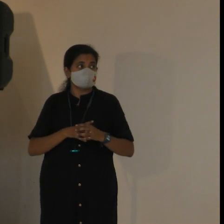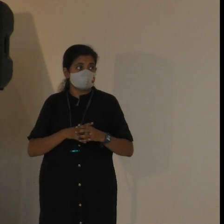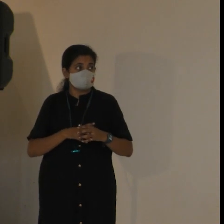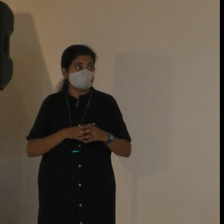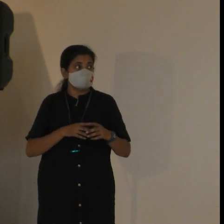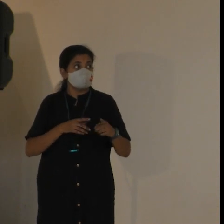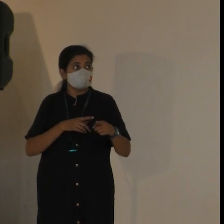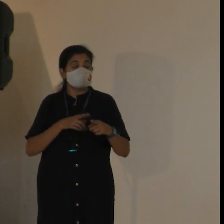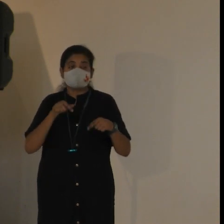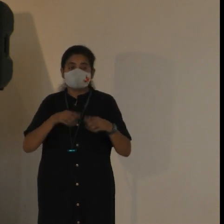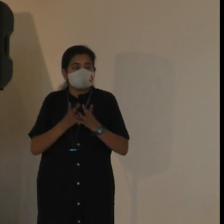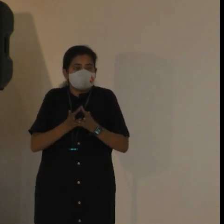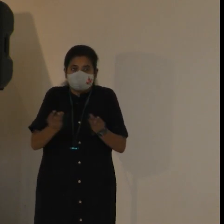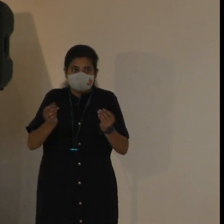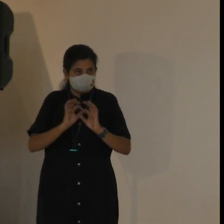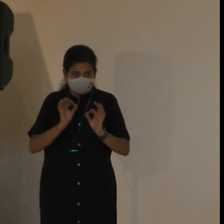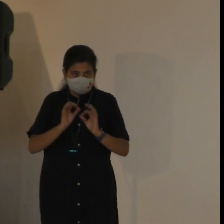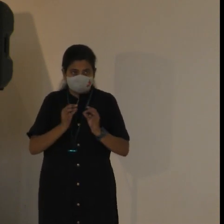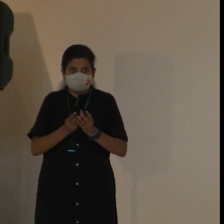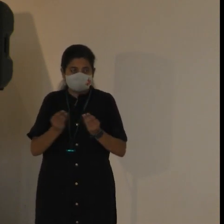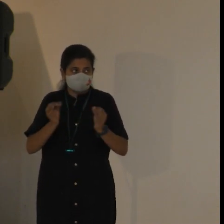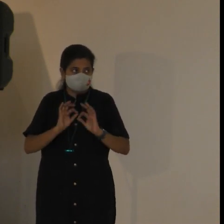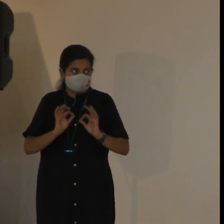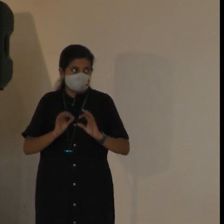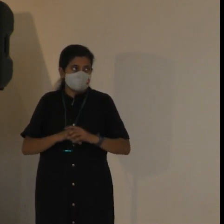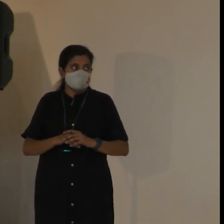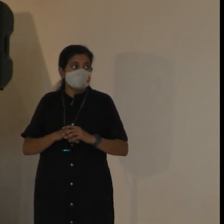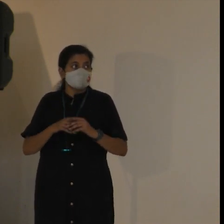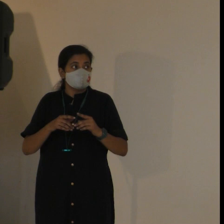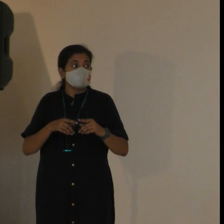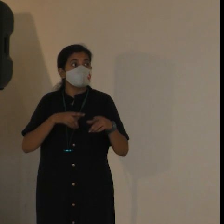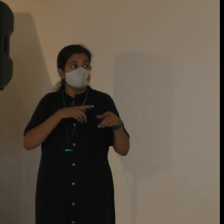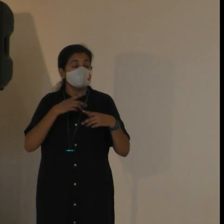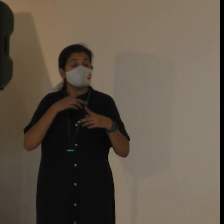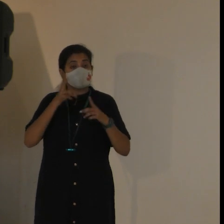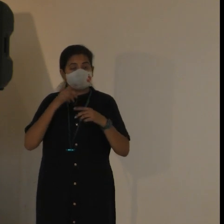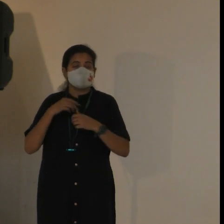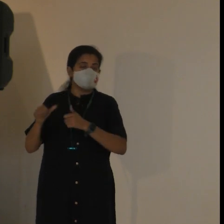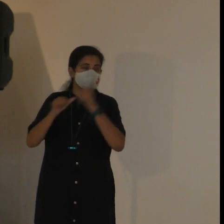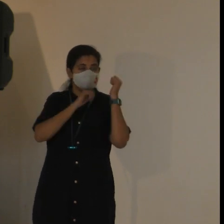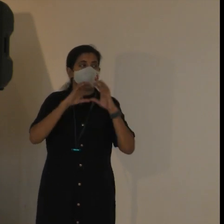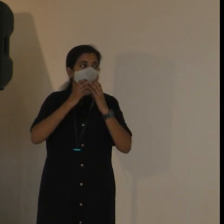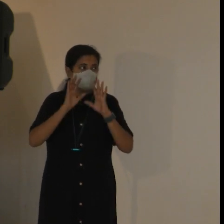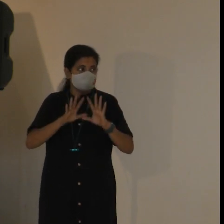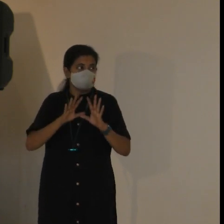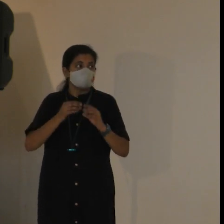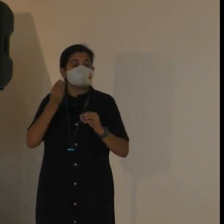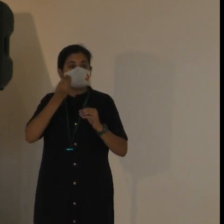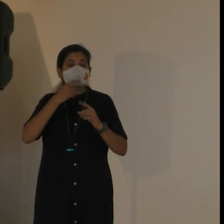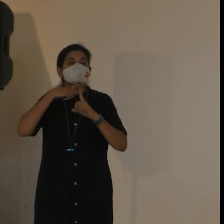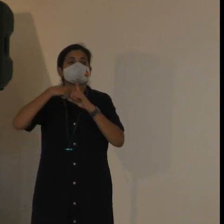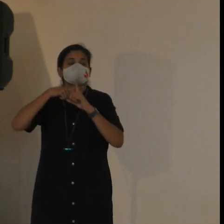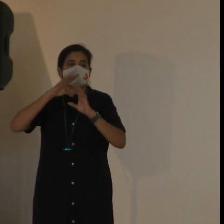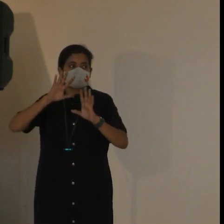transition may not have been smooth. I also told you all that now that I have to go back into the classroom, there are certain positives